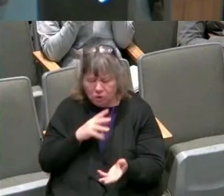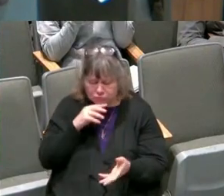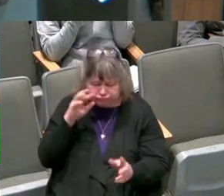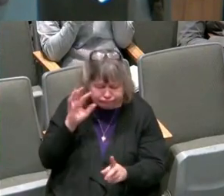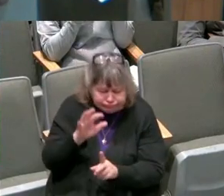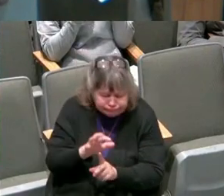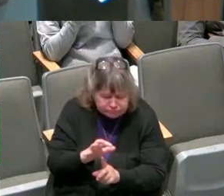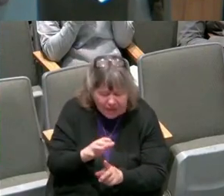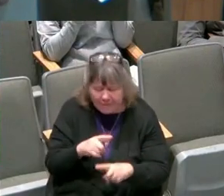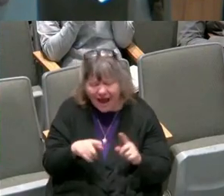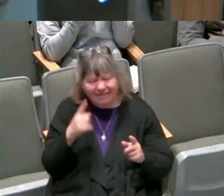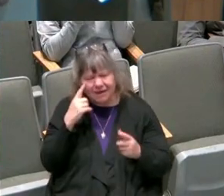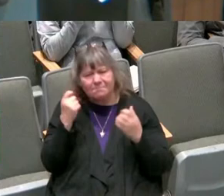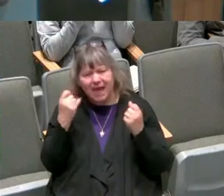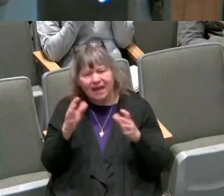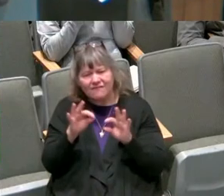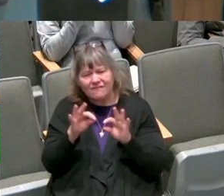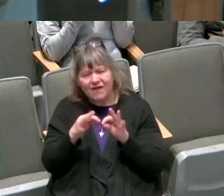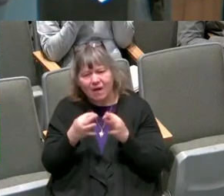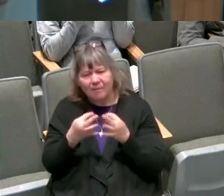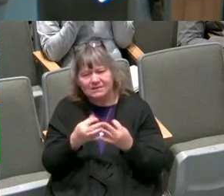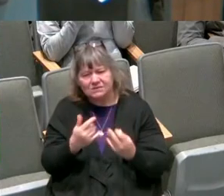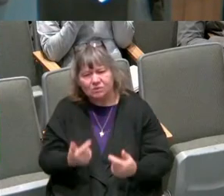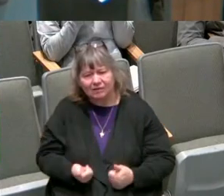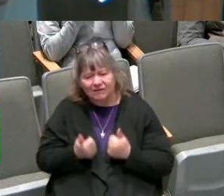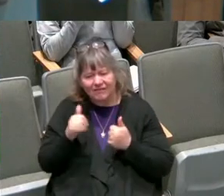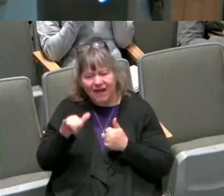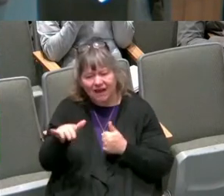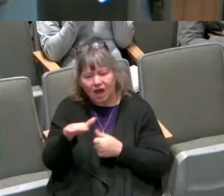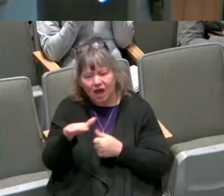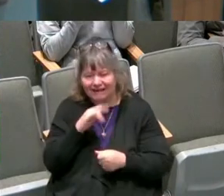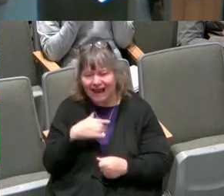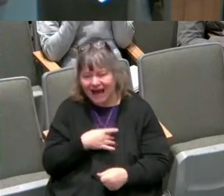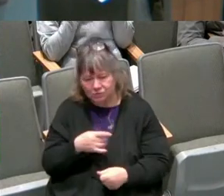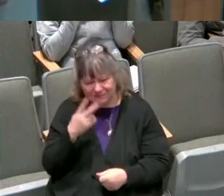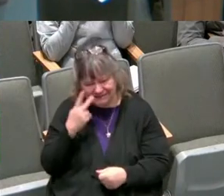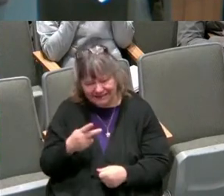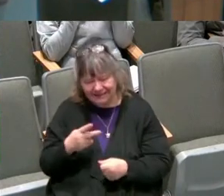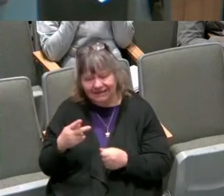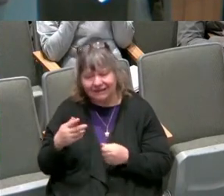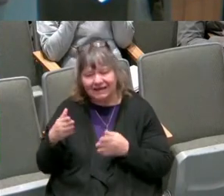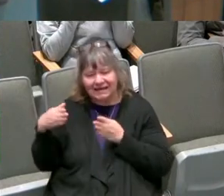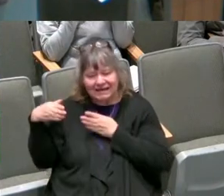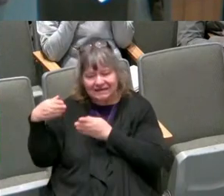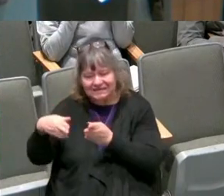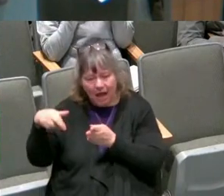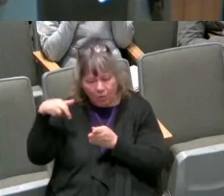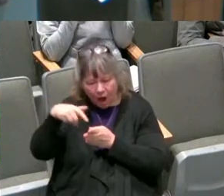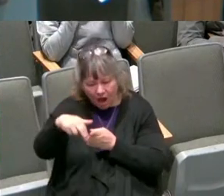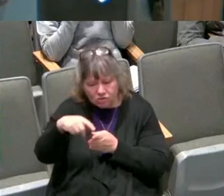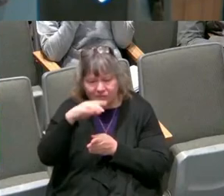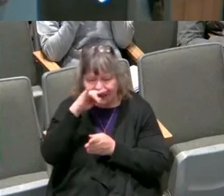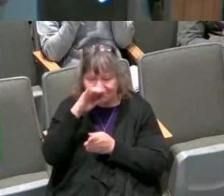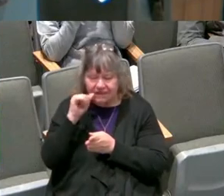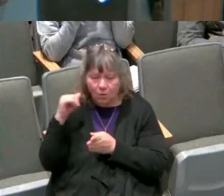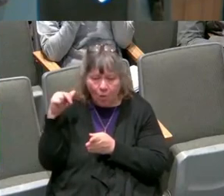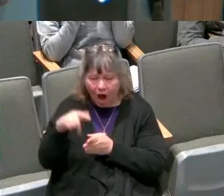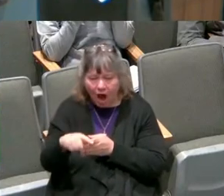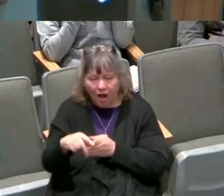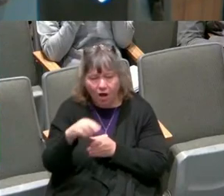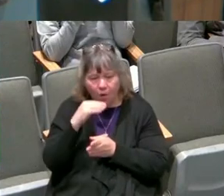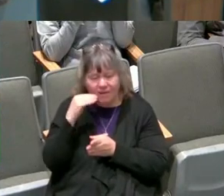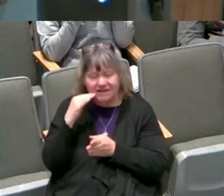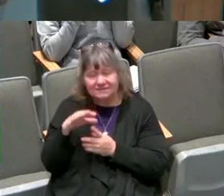so I think that a lot of the families that live along the area would really like to see a sidewalk so the kids can walk from home from school